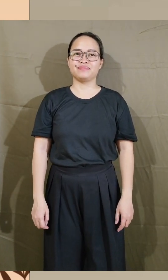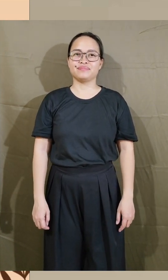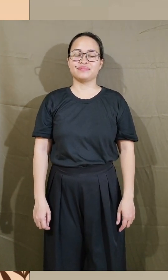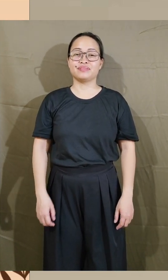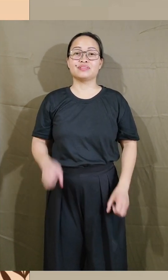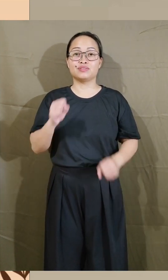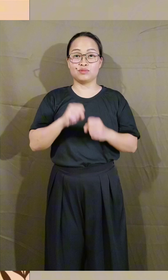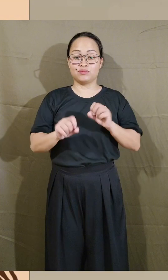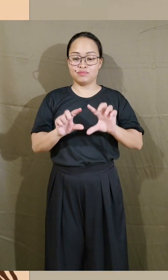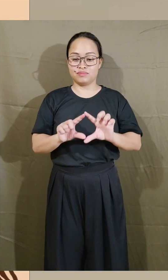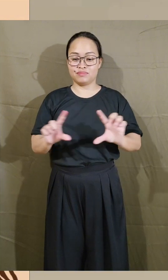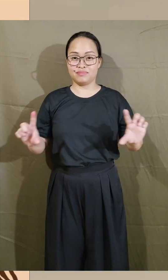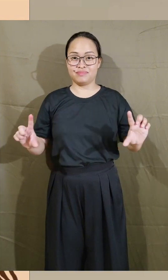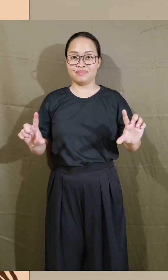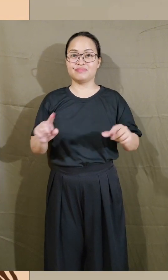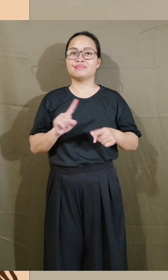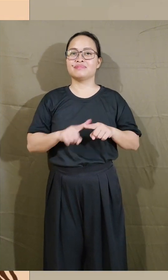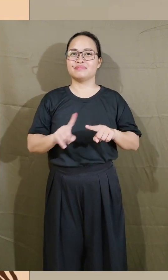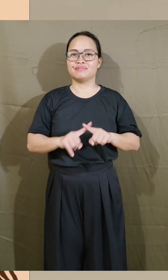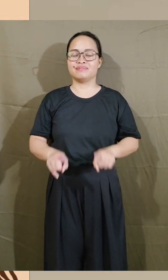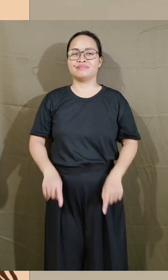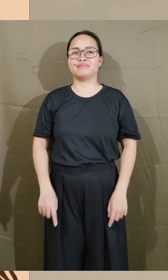So this is the difference.